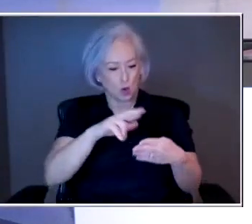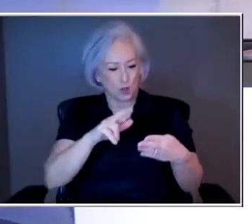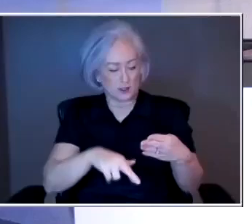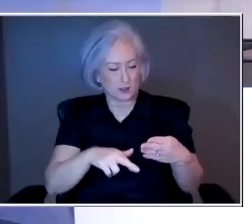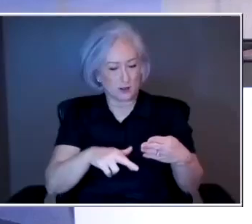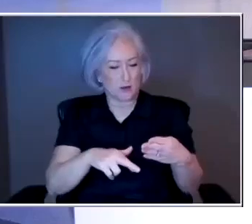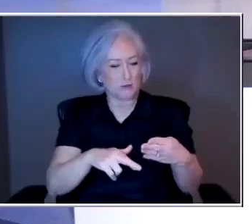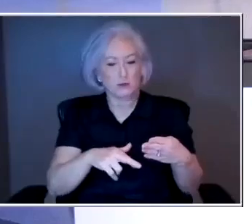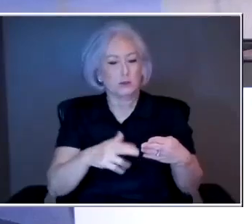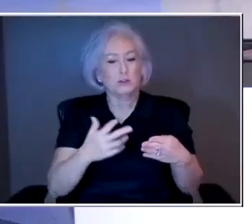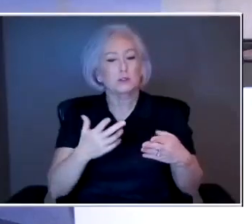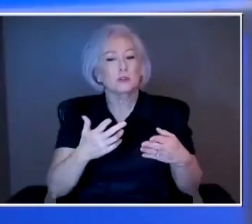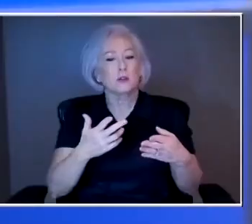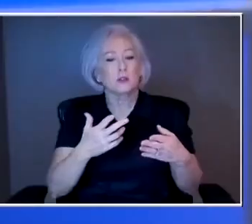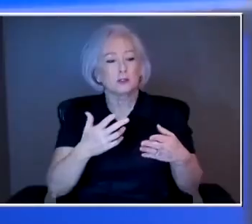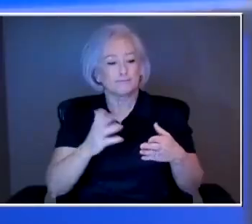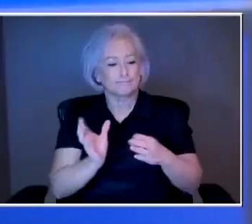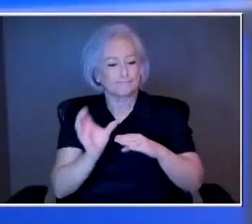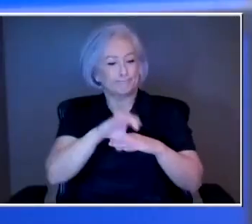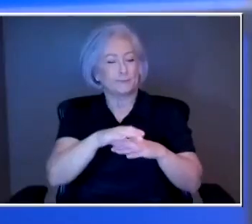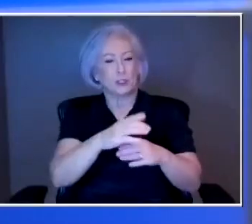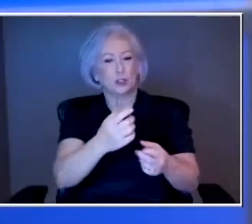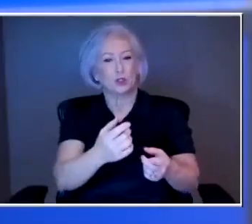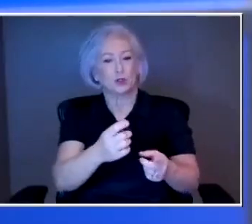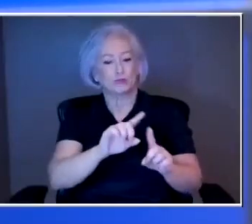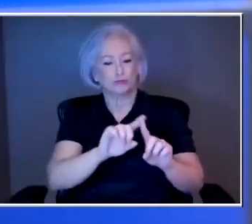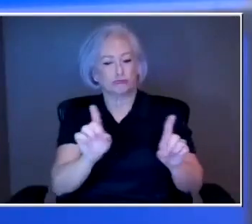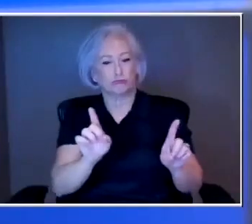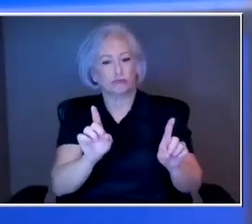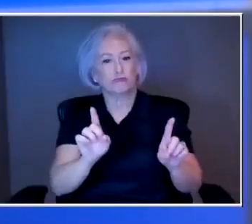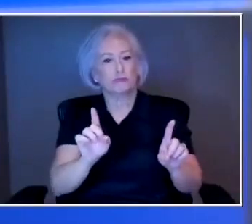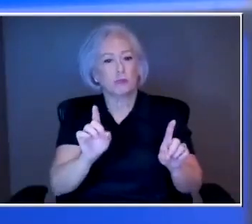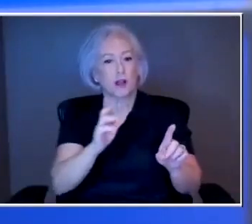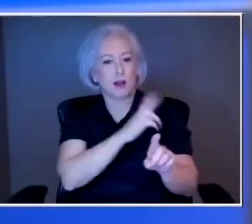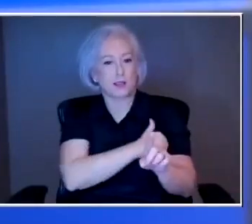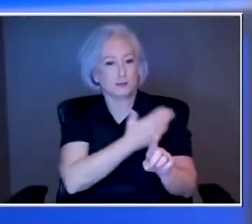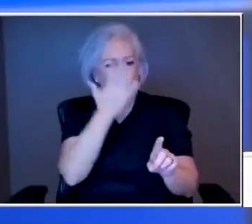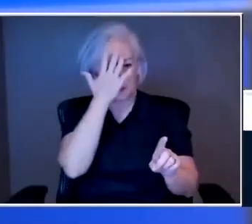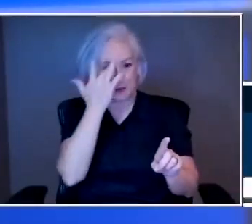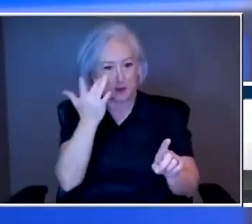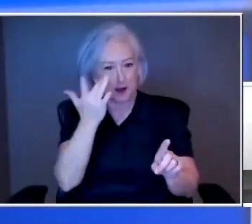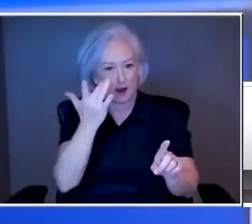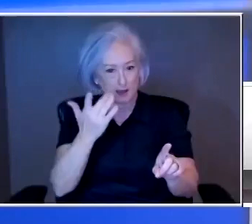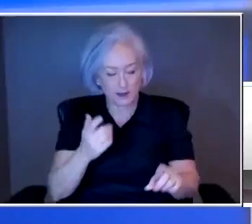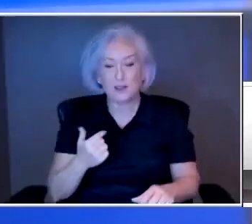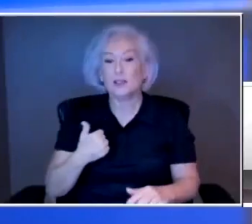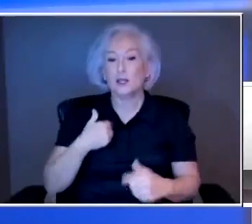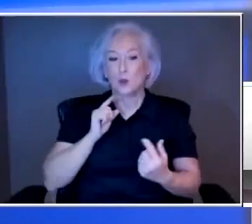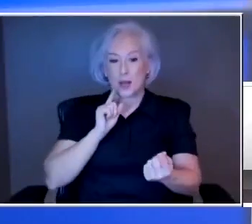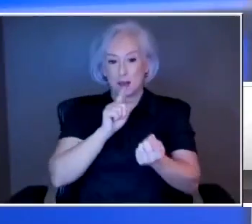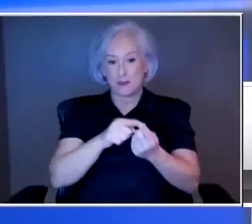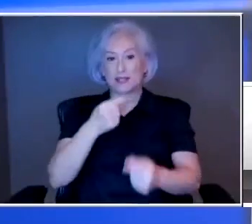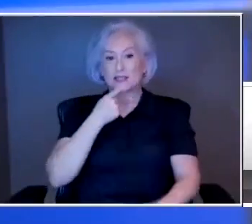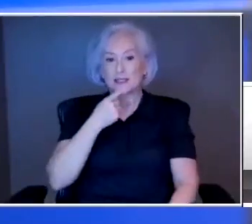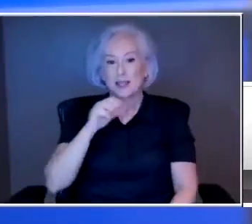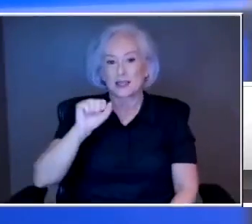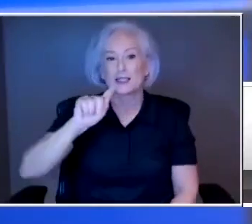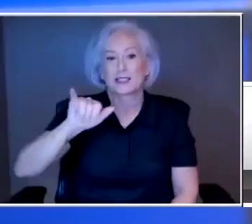Center? Well, first of all, when I first met them, and they told me if I was stage 4, then I needed to be at